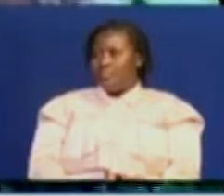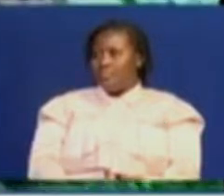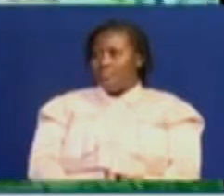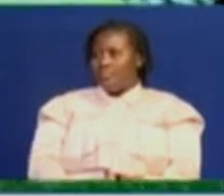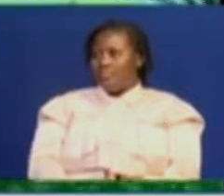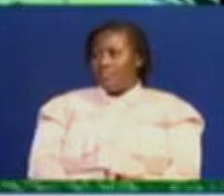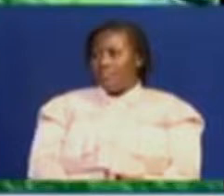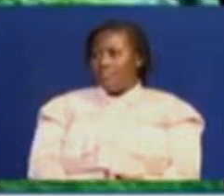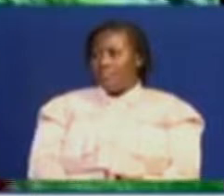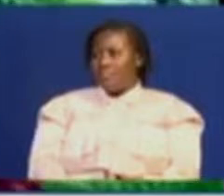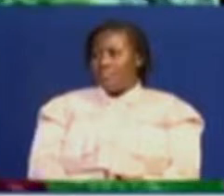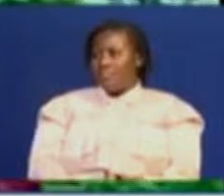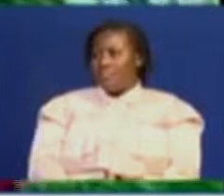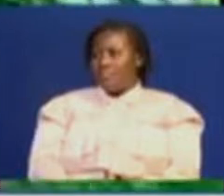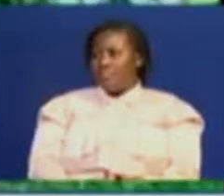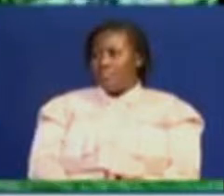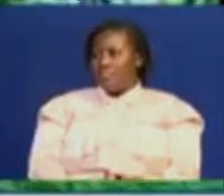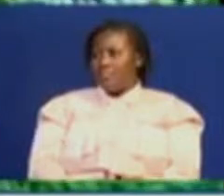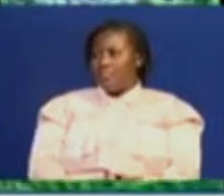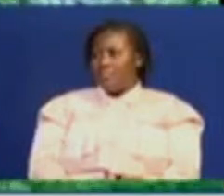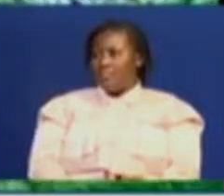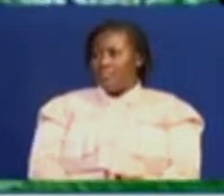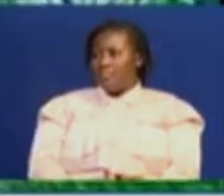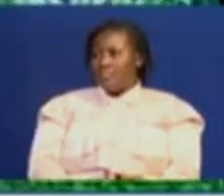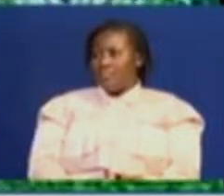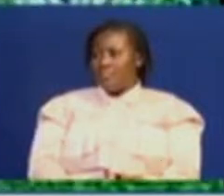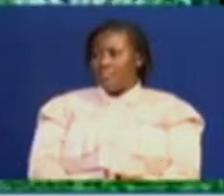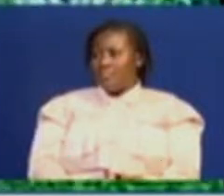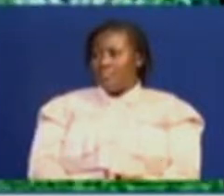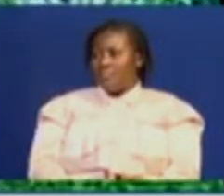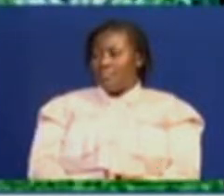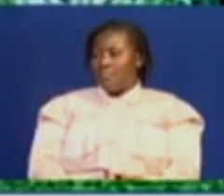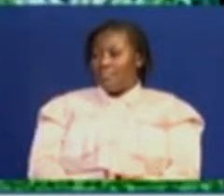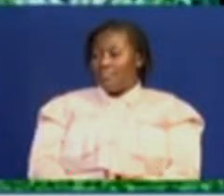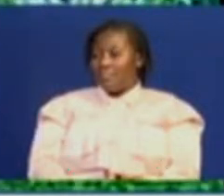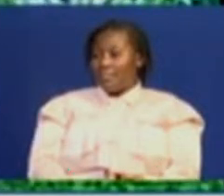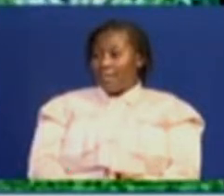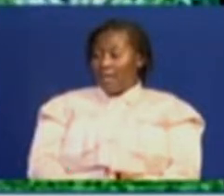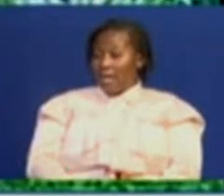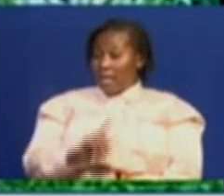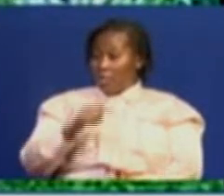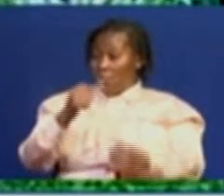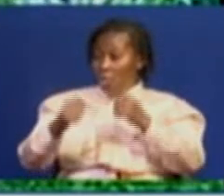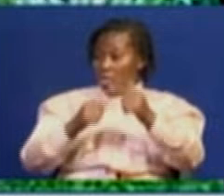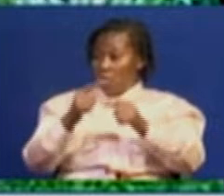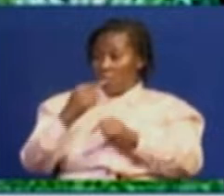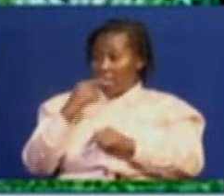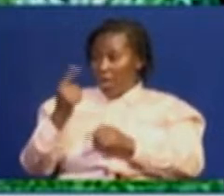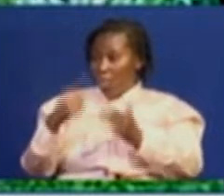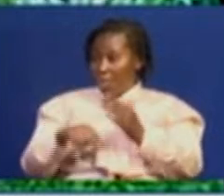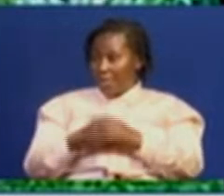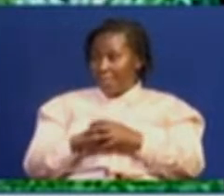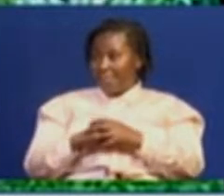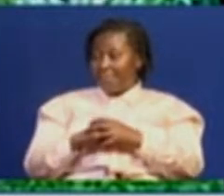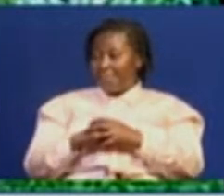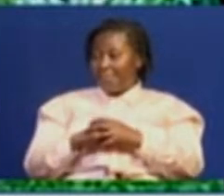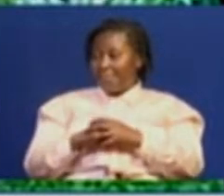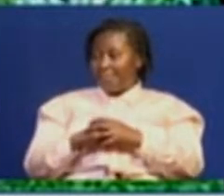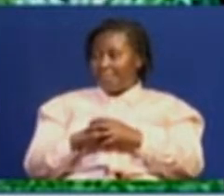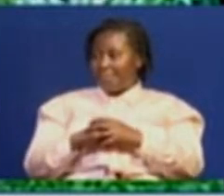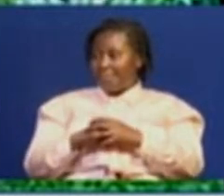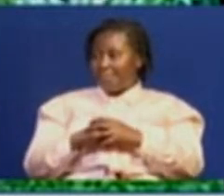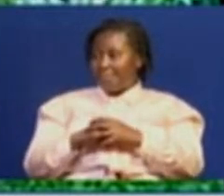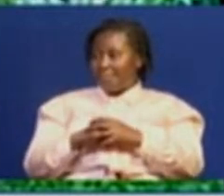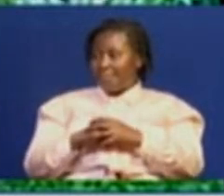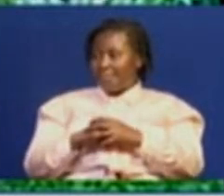Gabana Mwangaza alitinguge barabara kwa bisine. ZK continues to say that